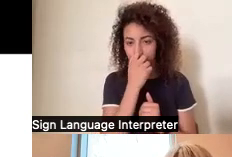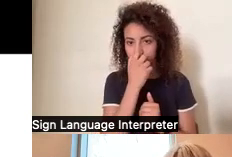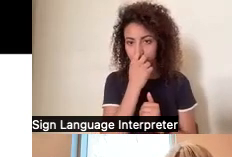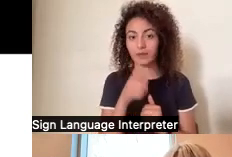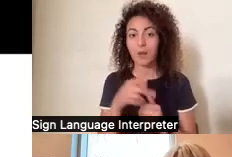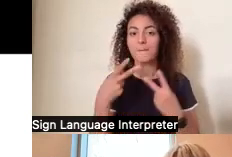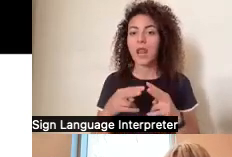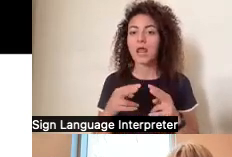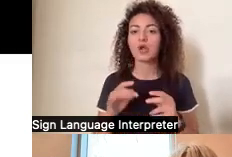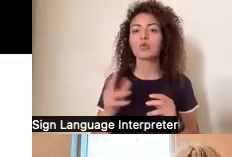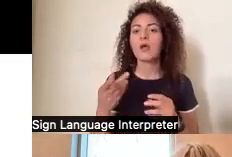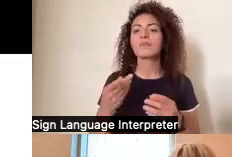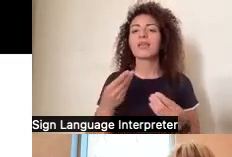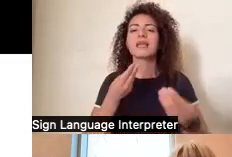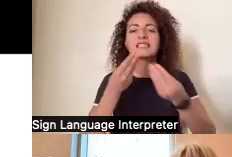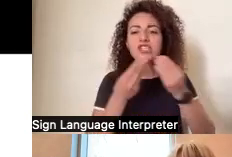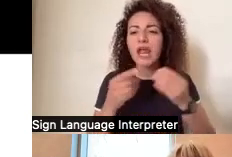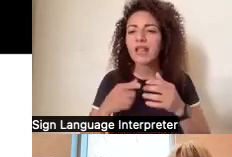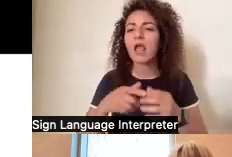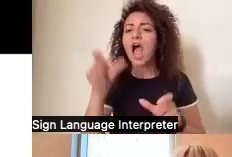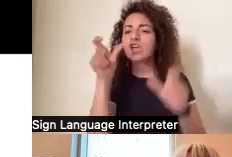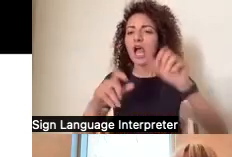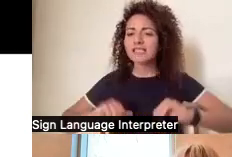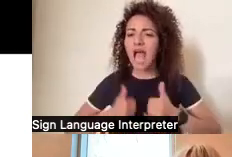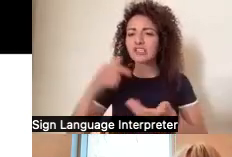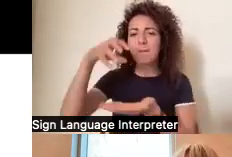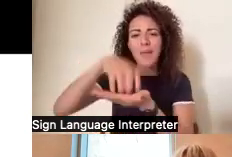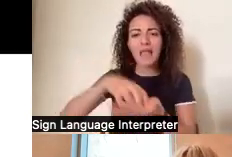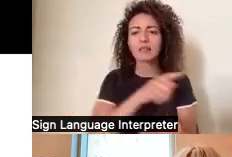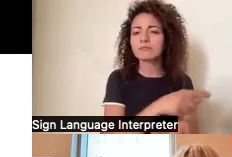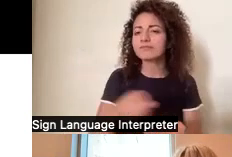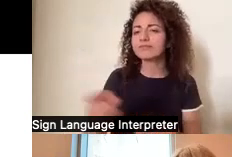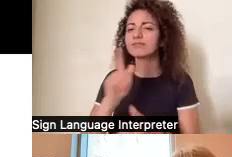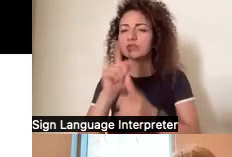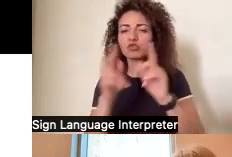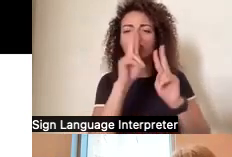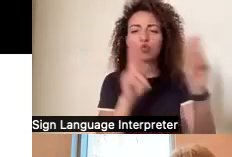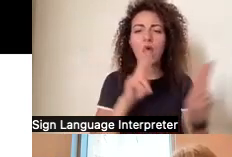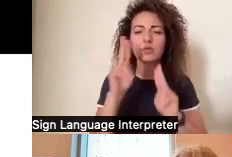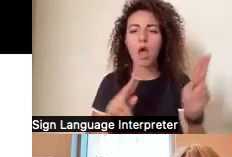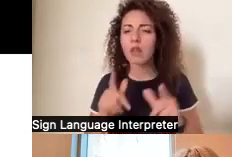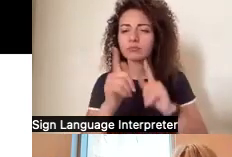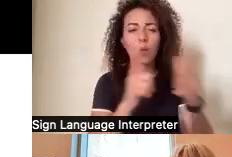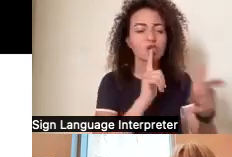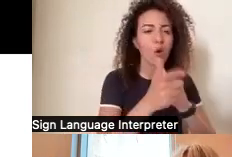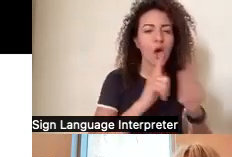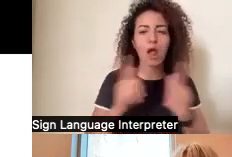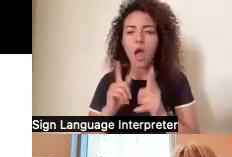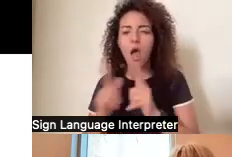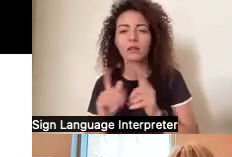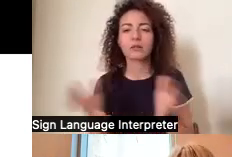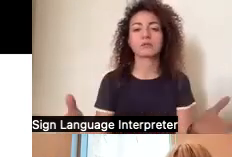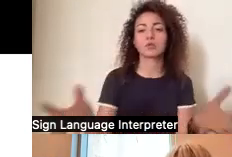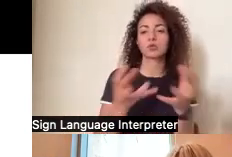substantial public consultation. And I think, again, that is missing from all of this kind of dialogue, from all of the policy